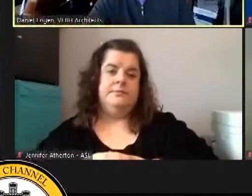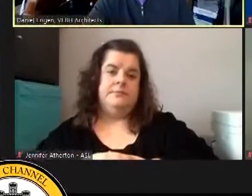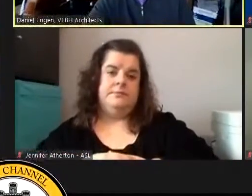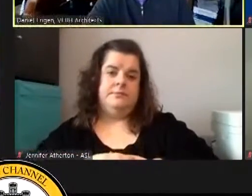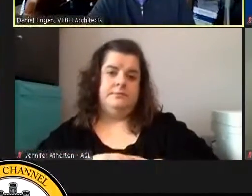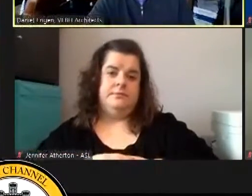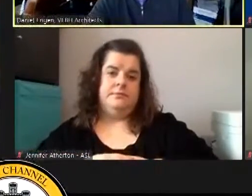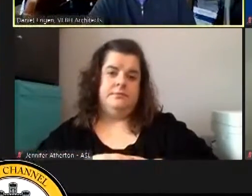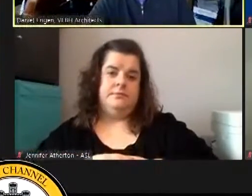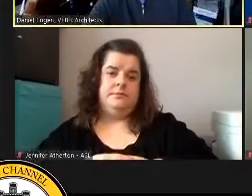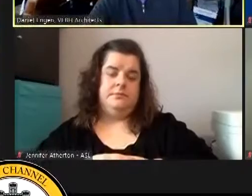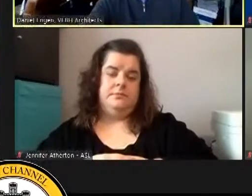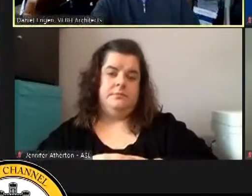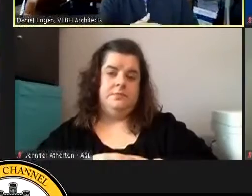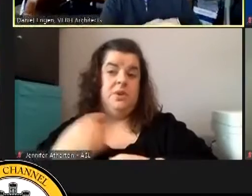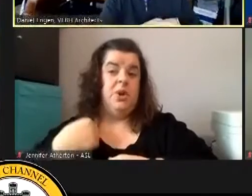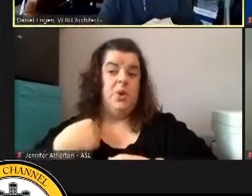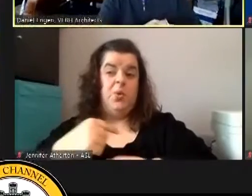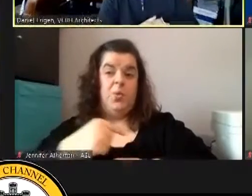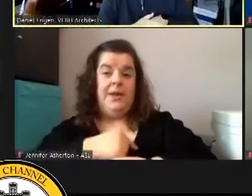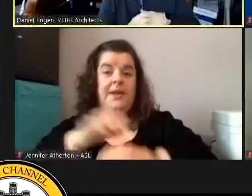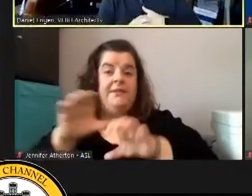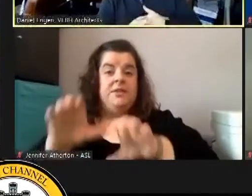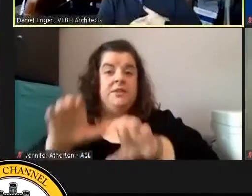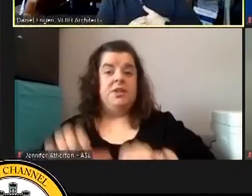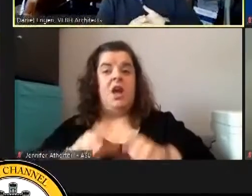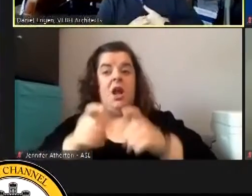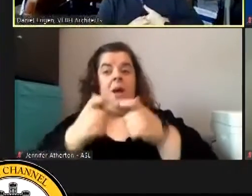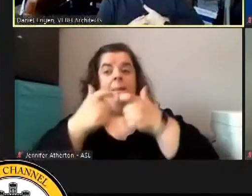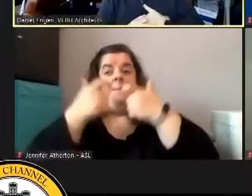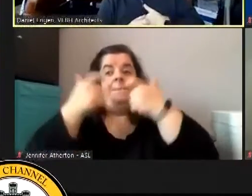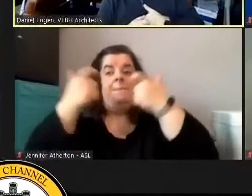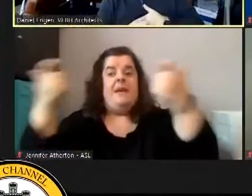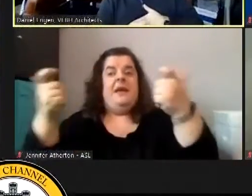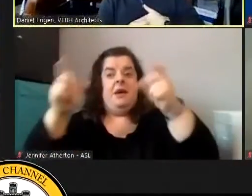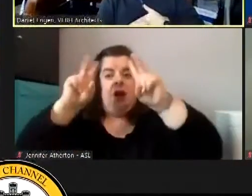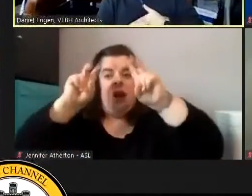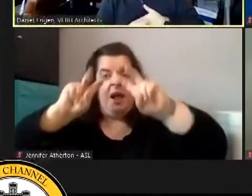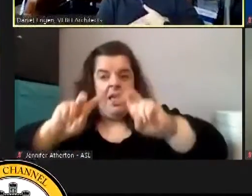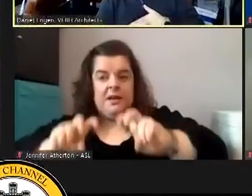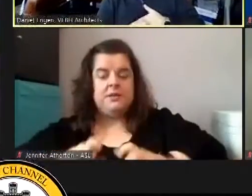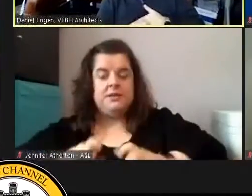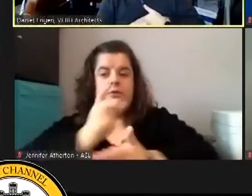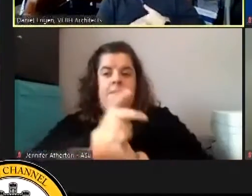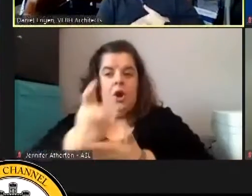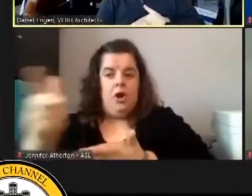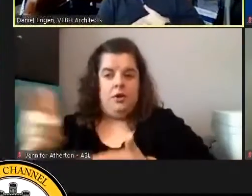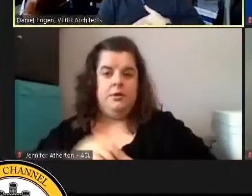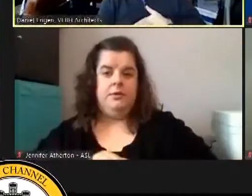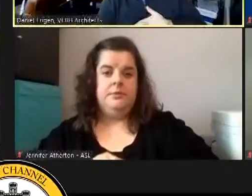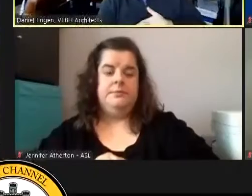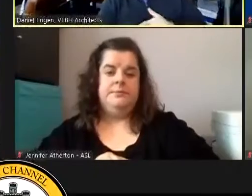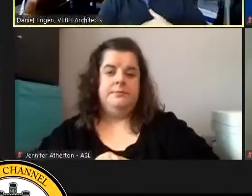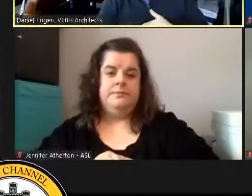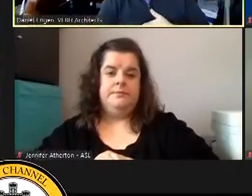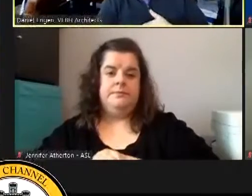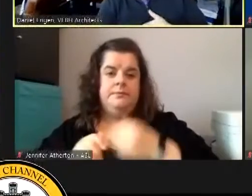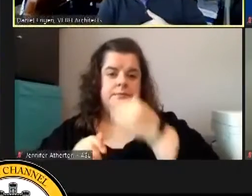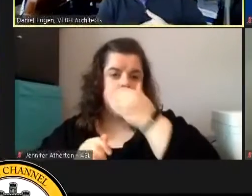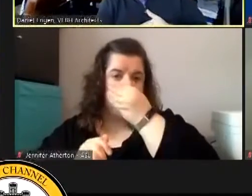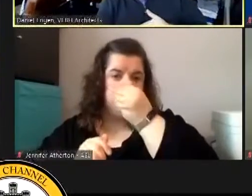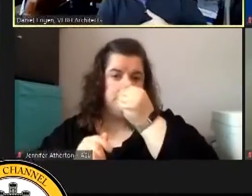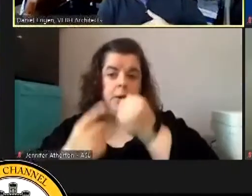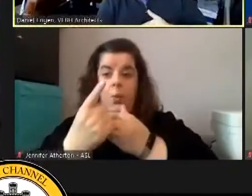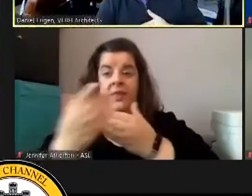And we've done quite a bit of an analysis of parking. One of the things that has been a blessing for